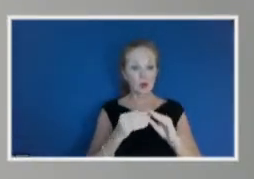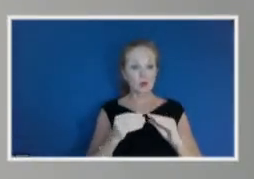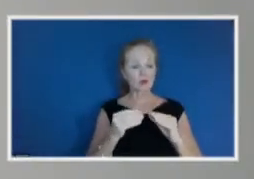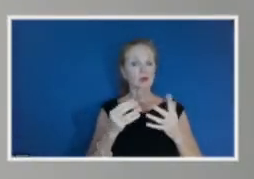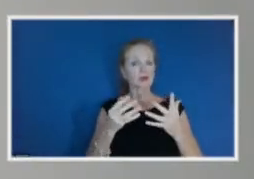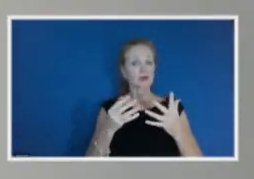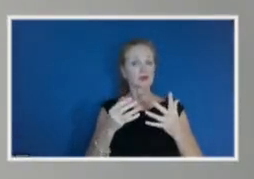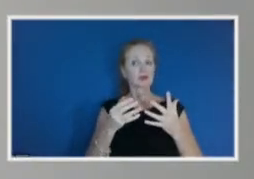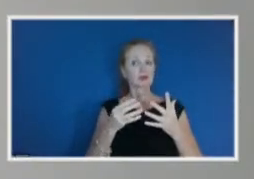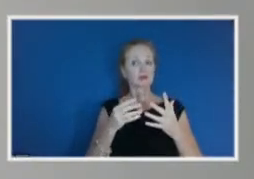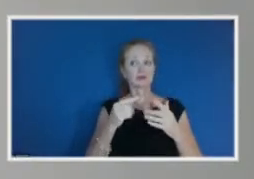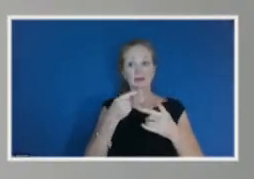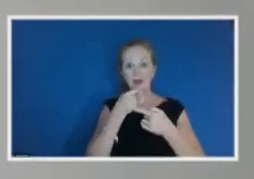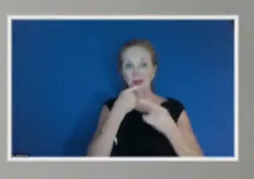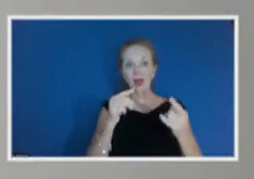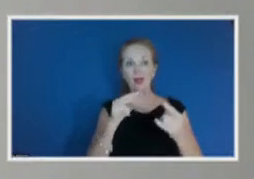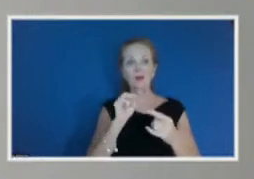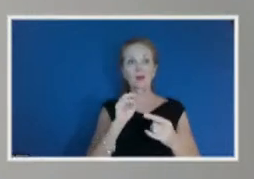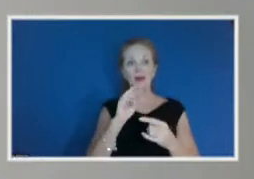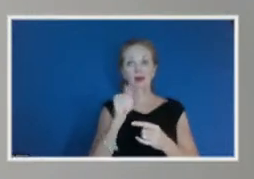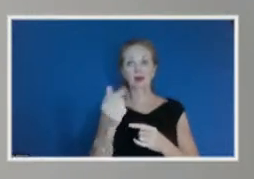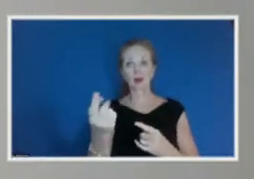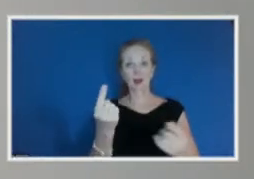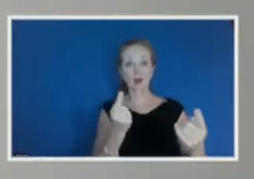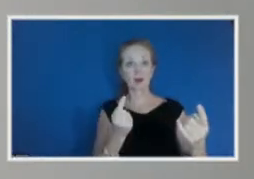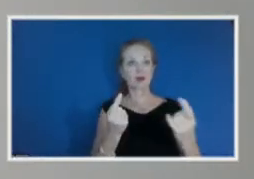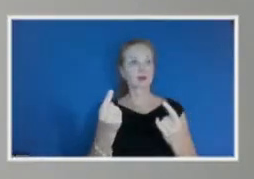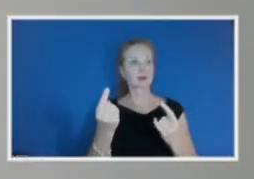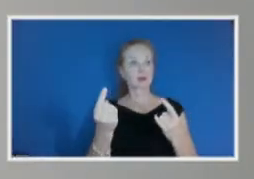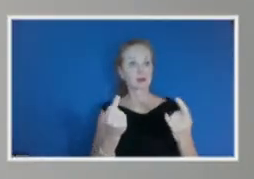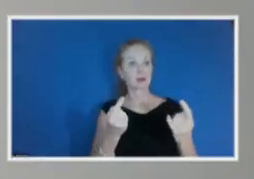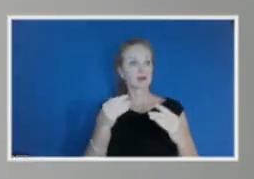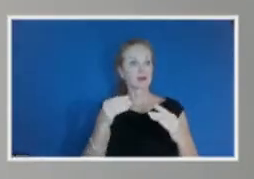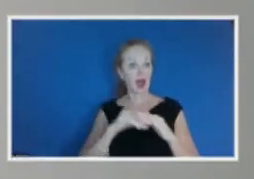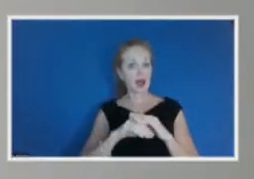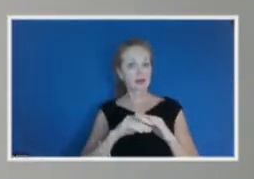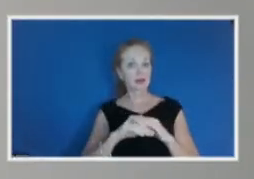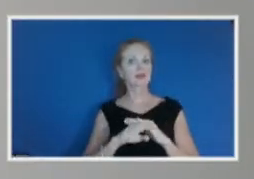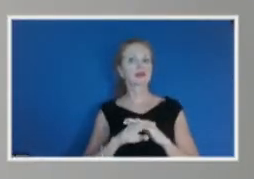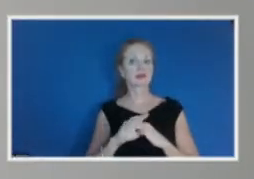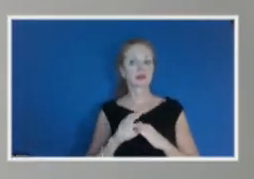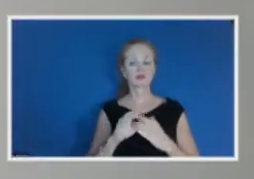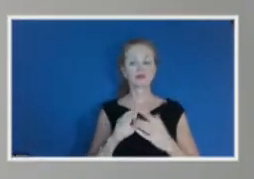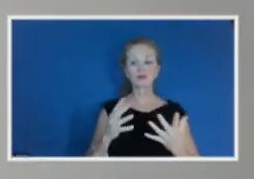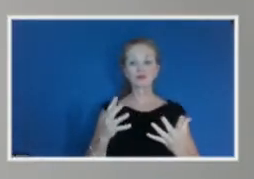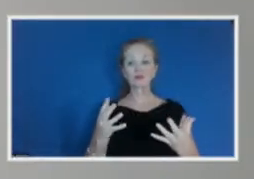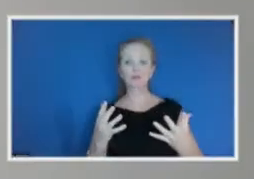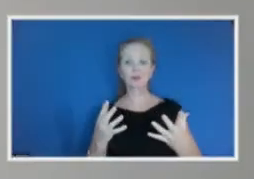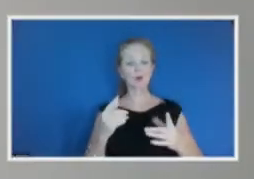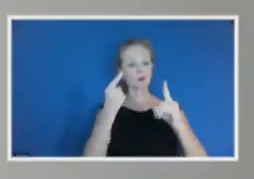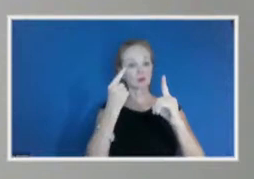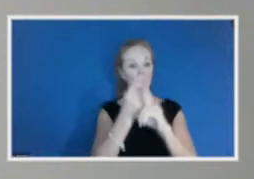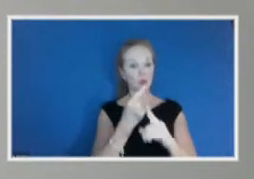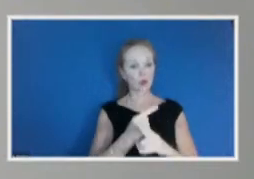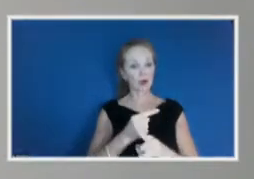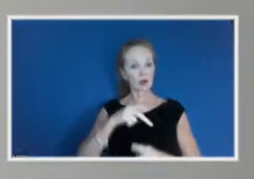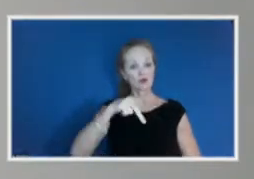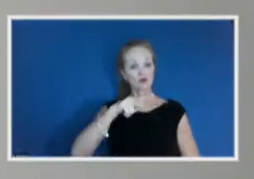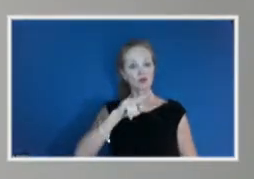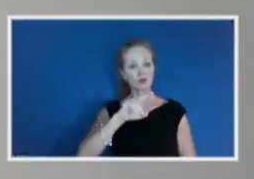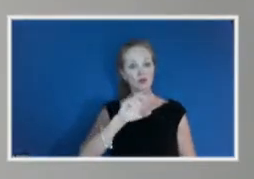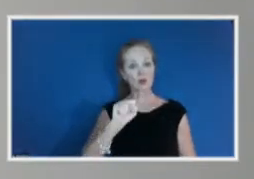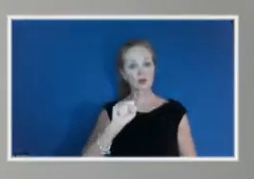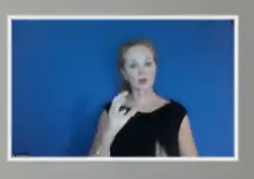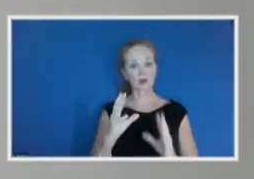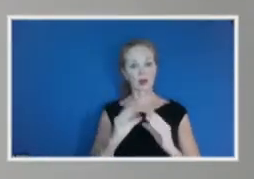media come in so that they would have access to be able to have just a regular press conference about topics that we